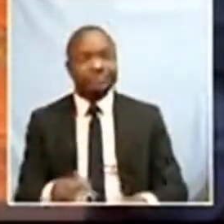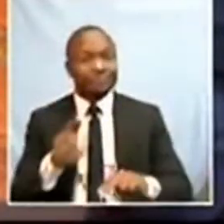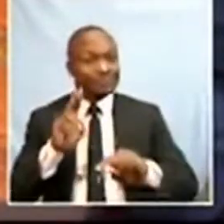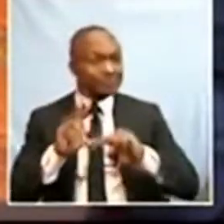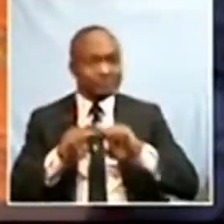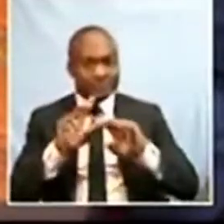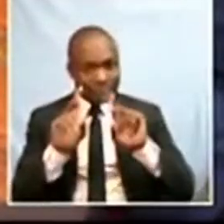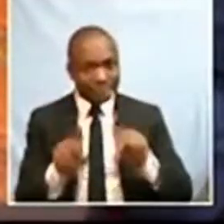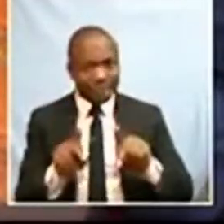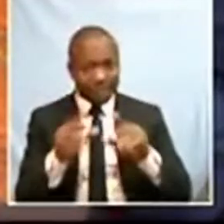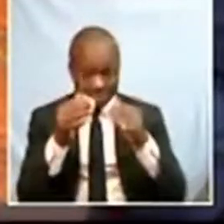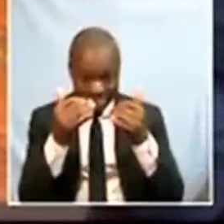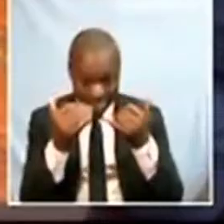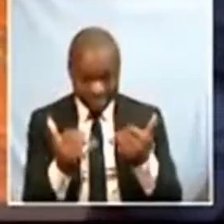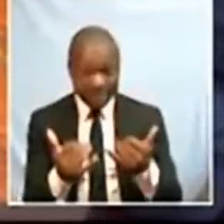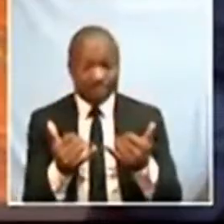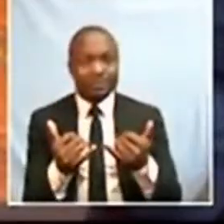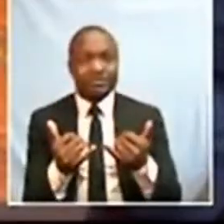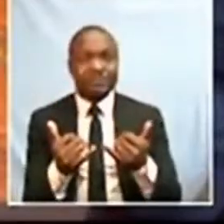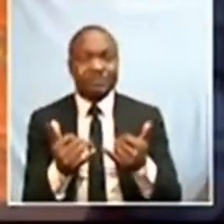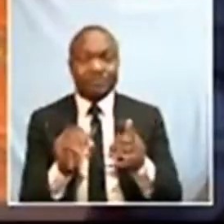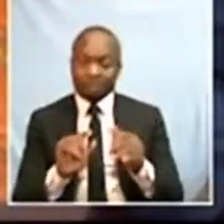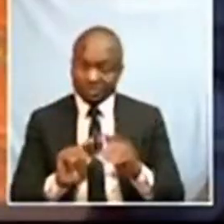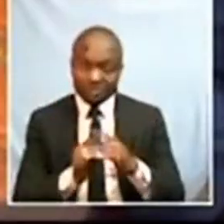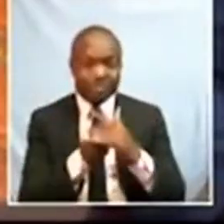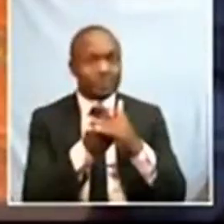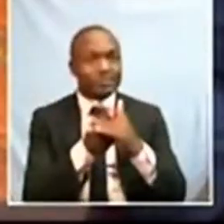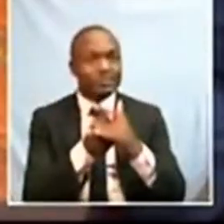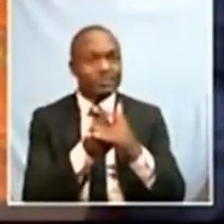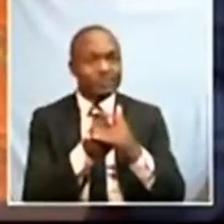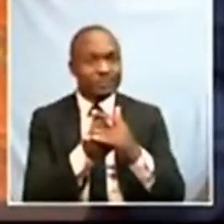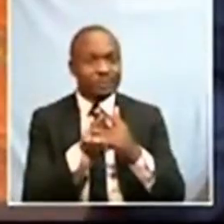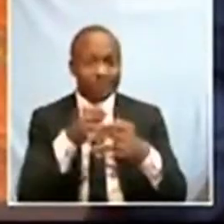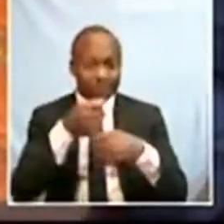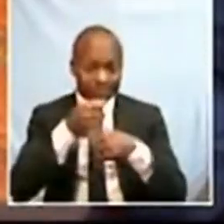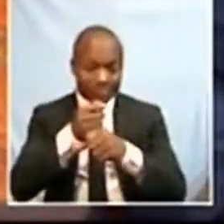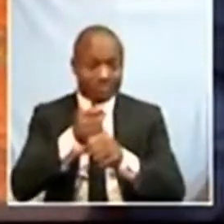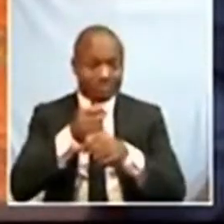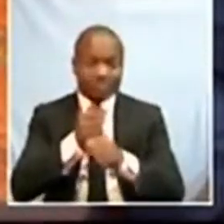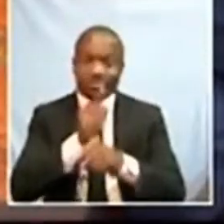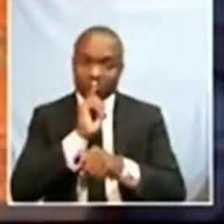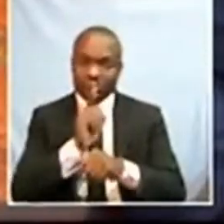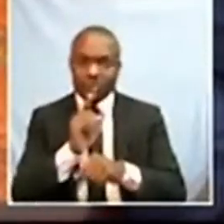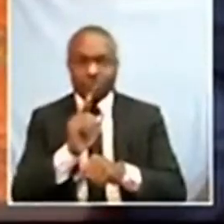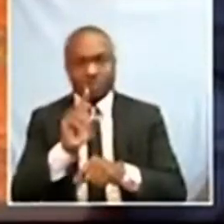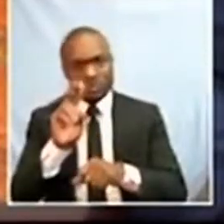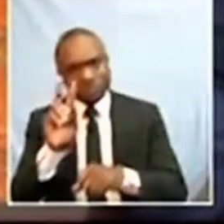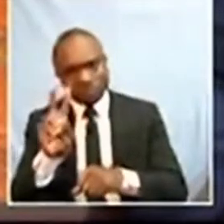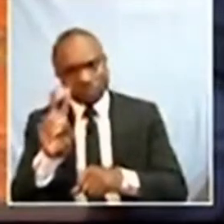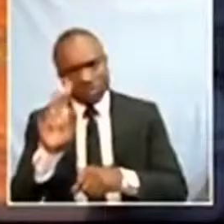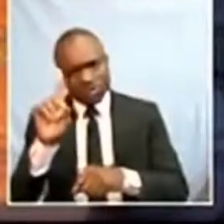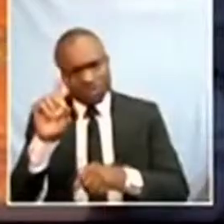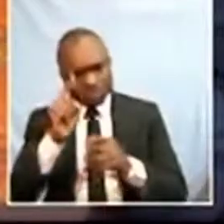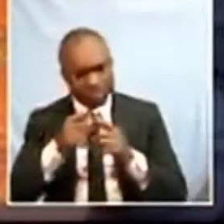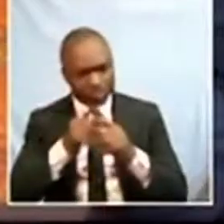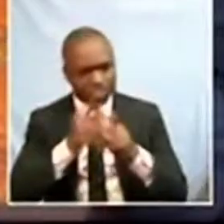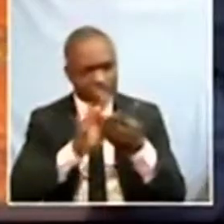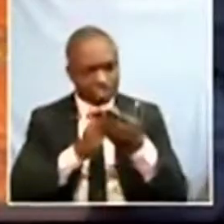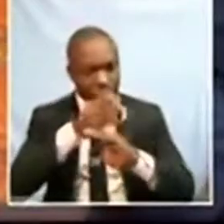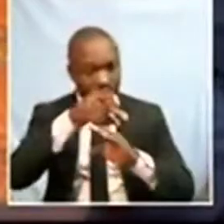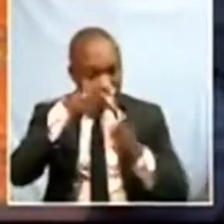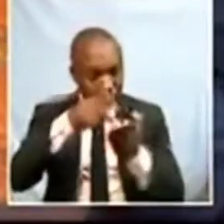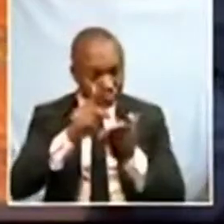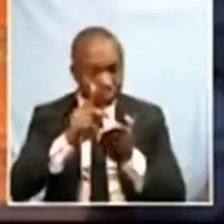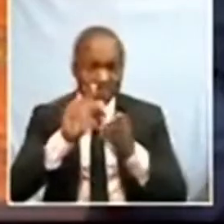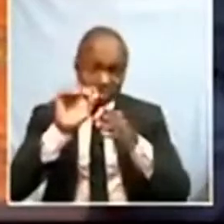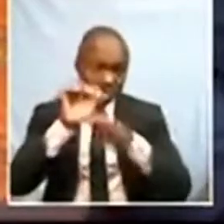Chair, now we have started ensuring that within 1 month after payment, we send